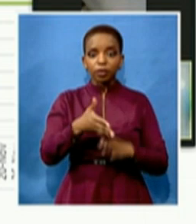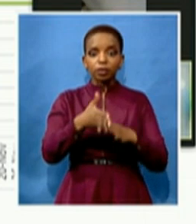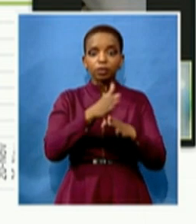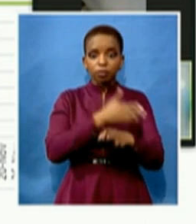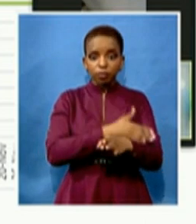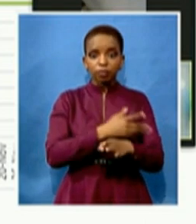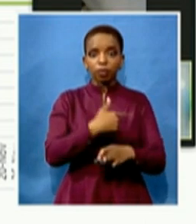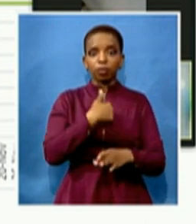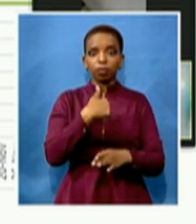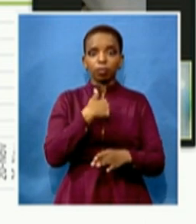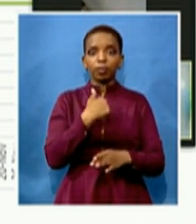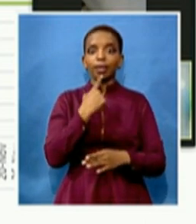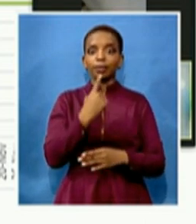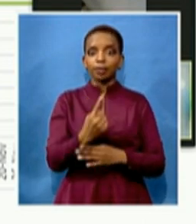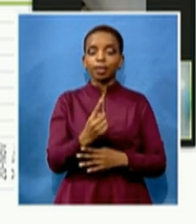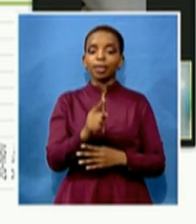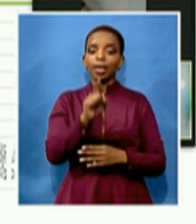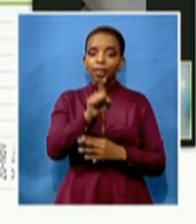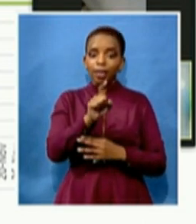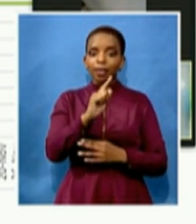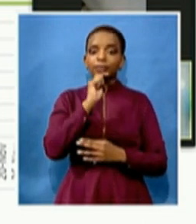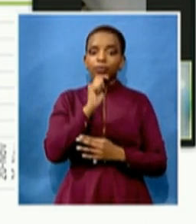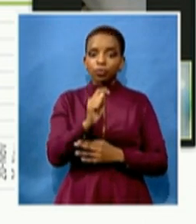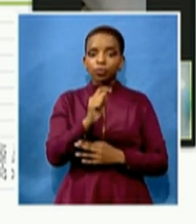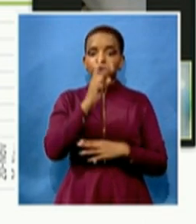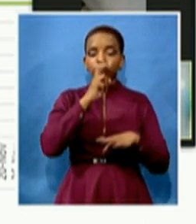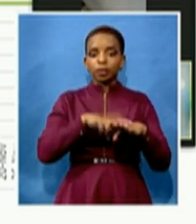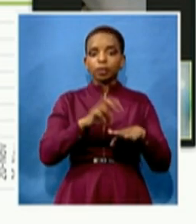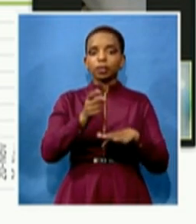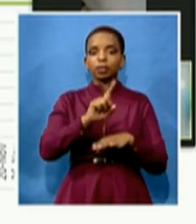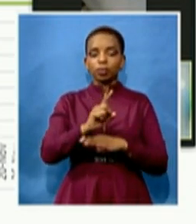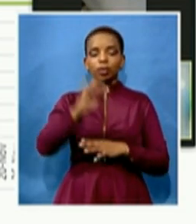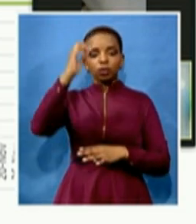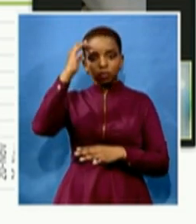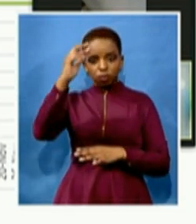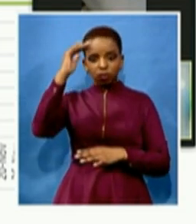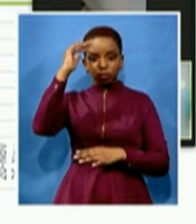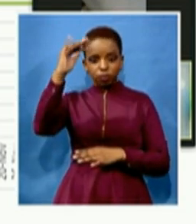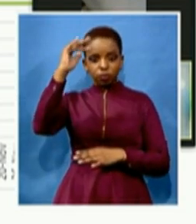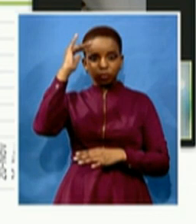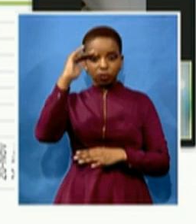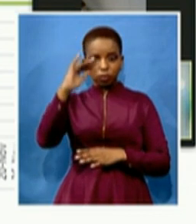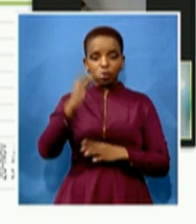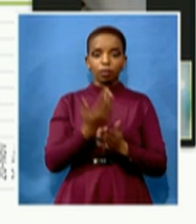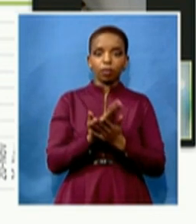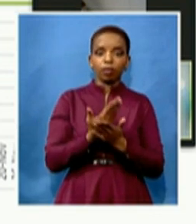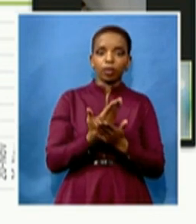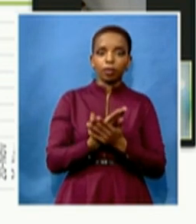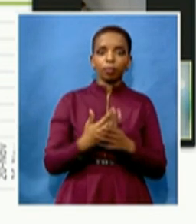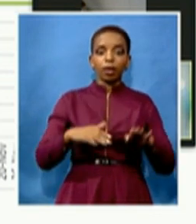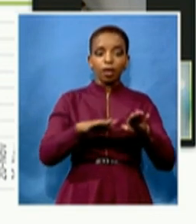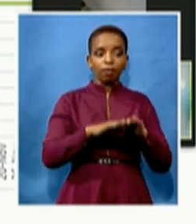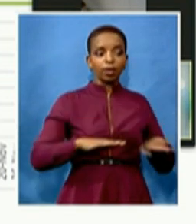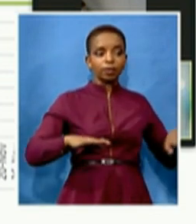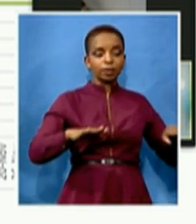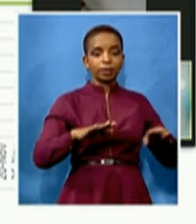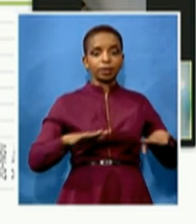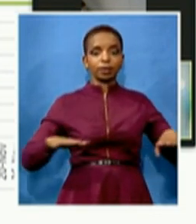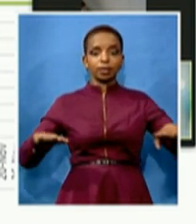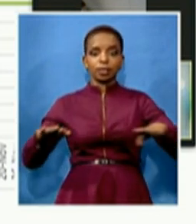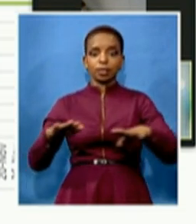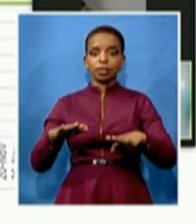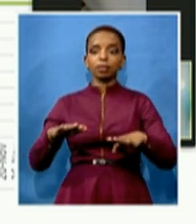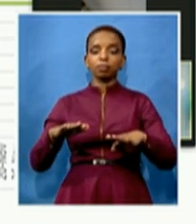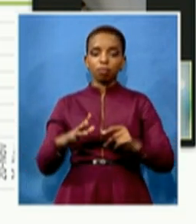be reconsidered given availability of facilities, as well as looking how the